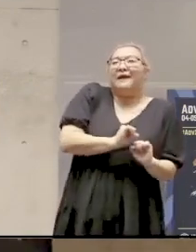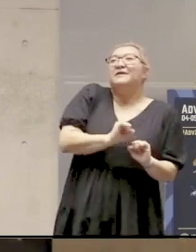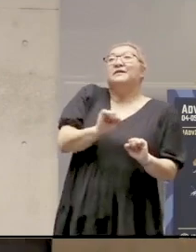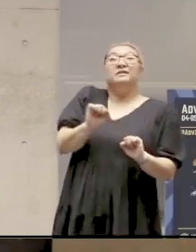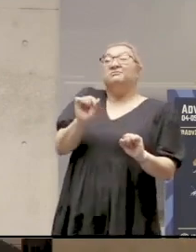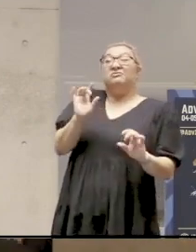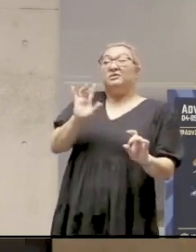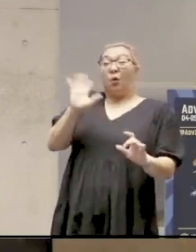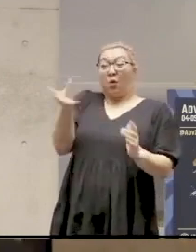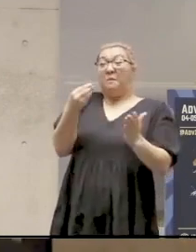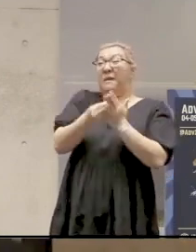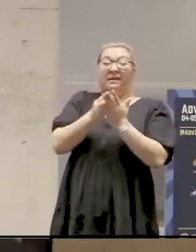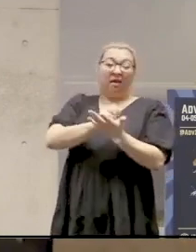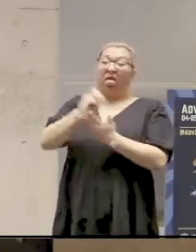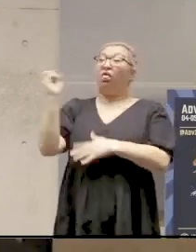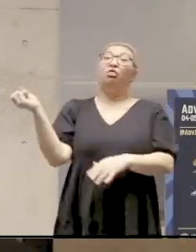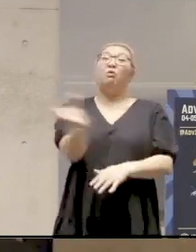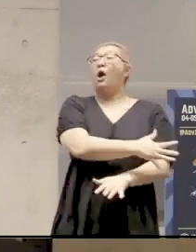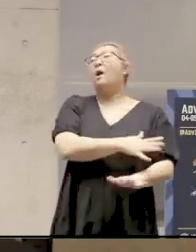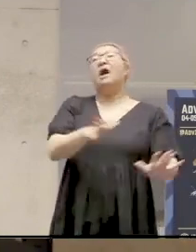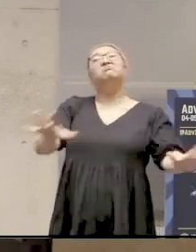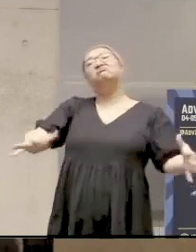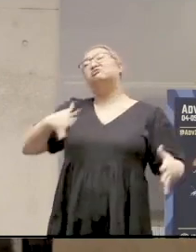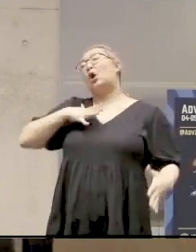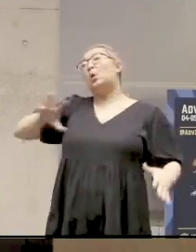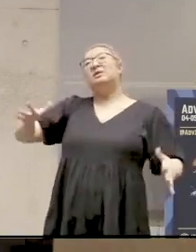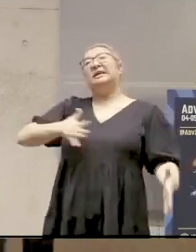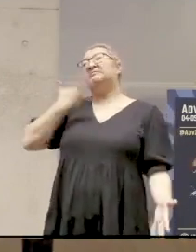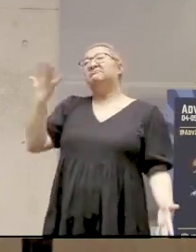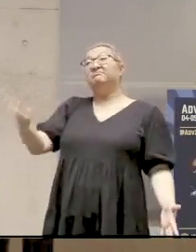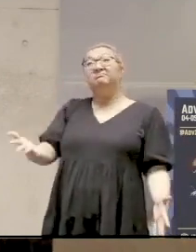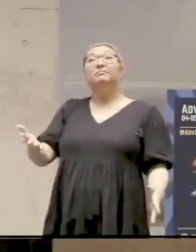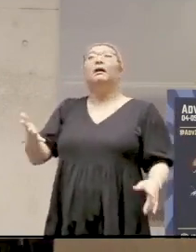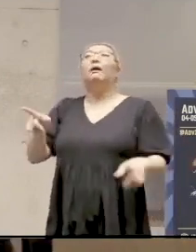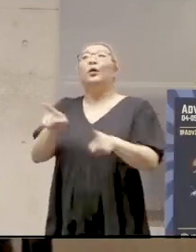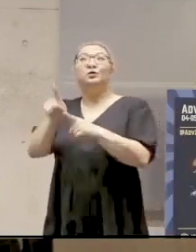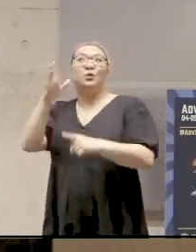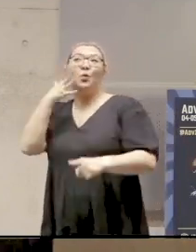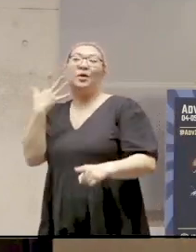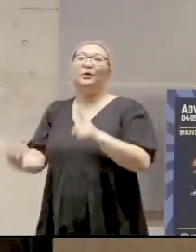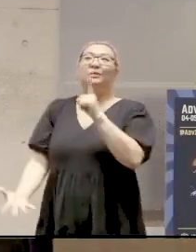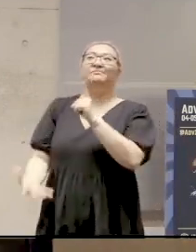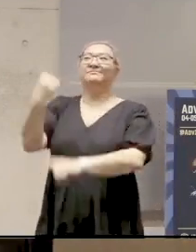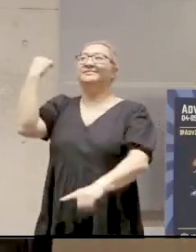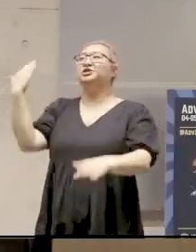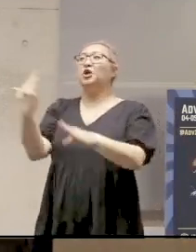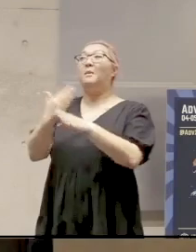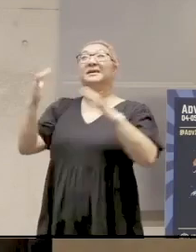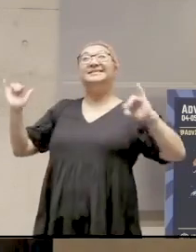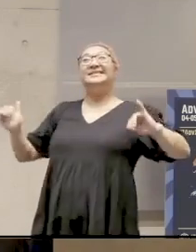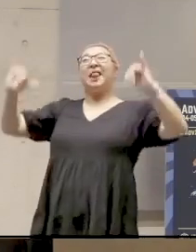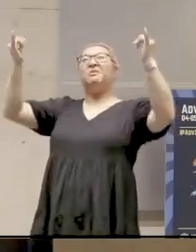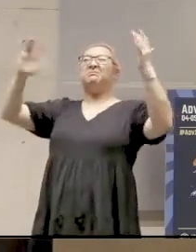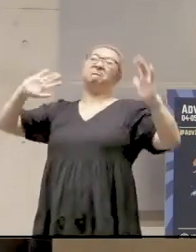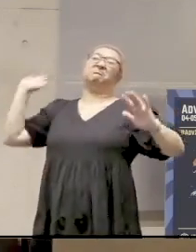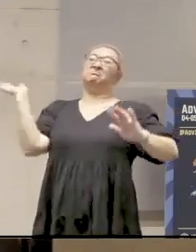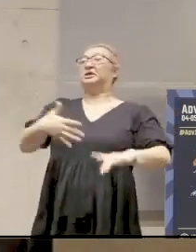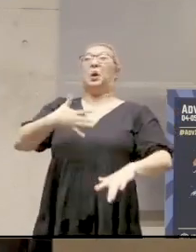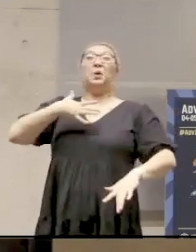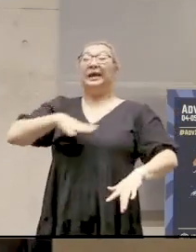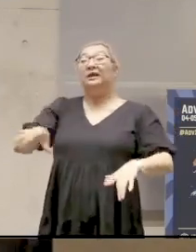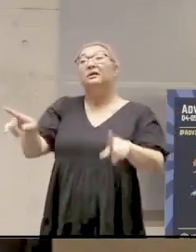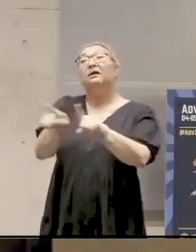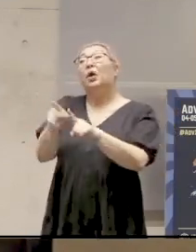money in the bin there. Don't feel you need to set a rate. What you do is just don't charge